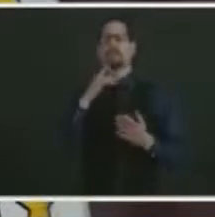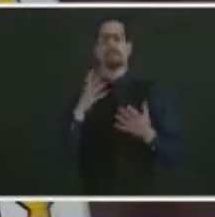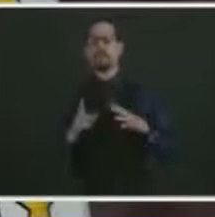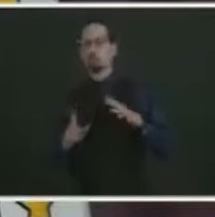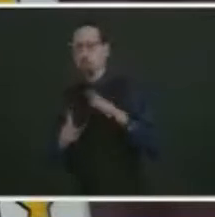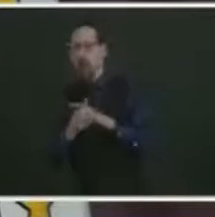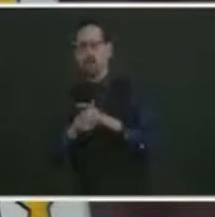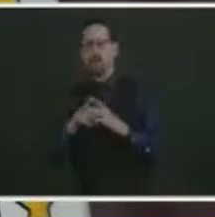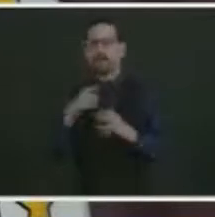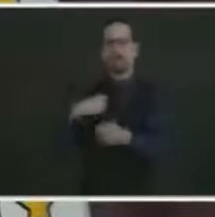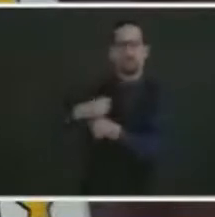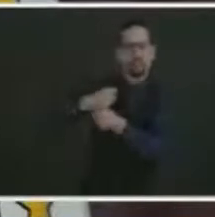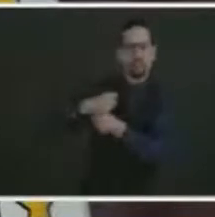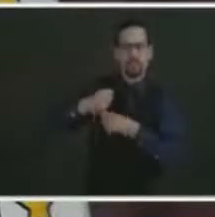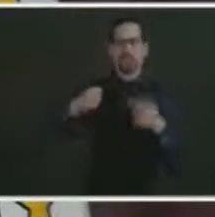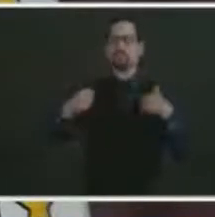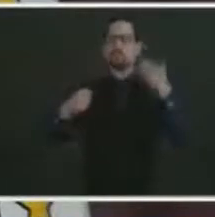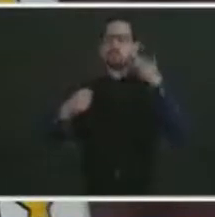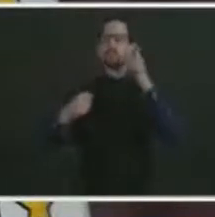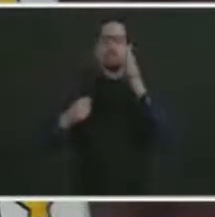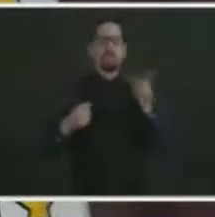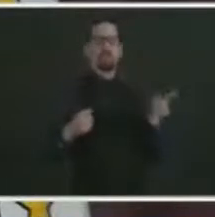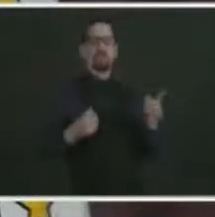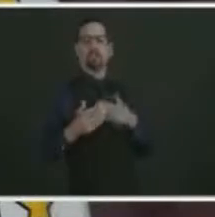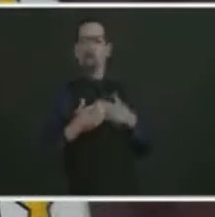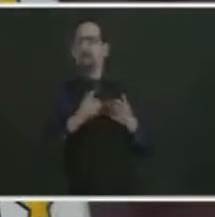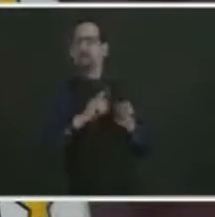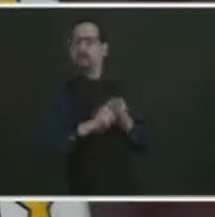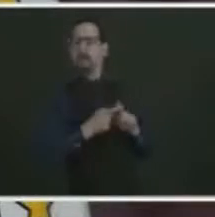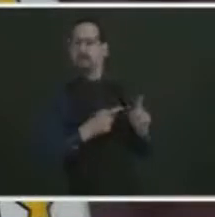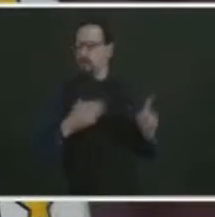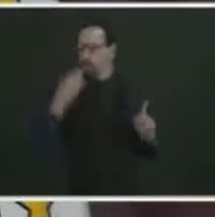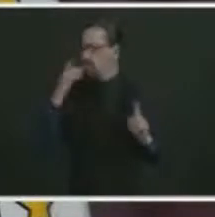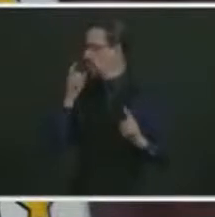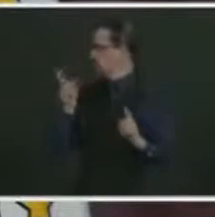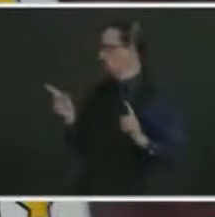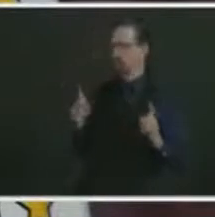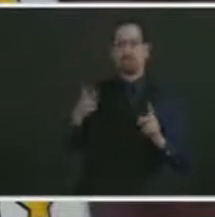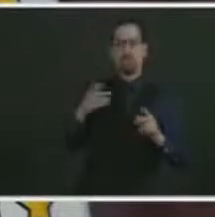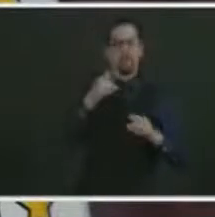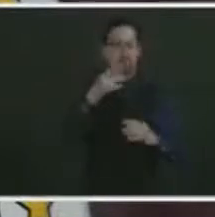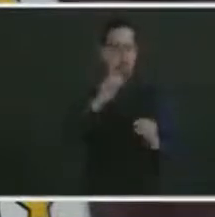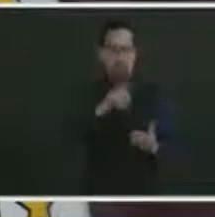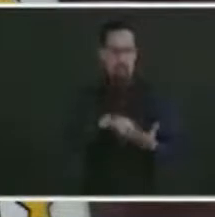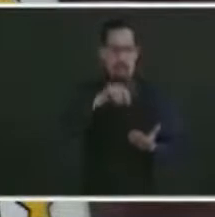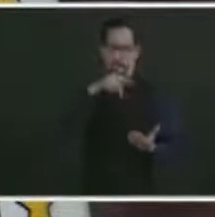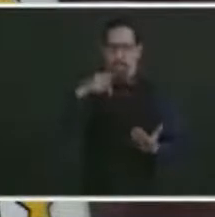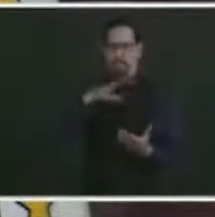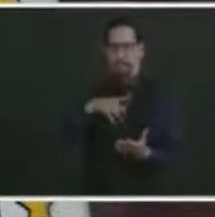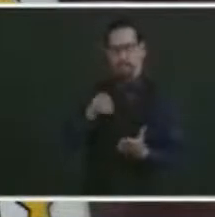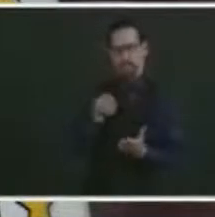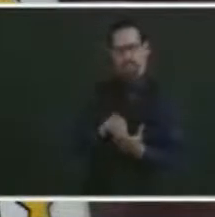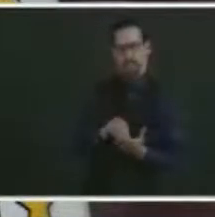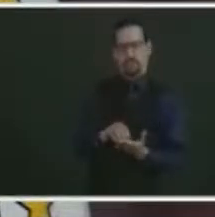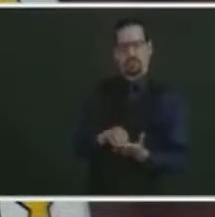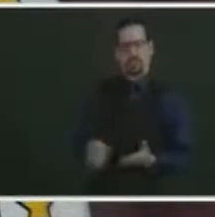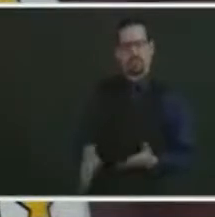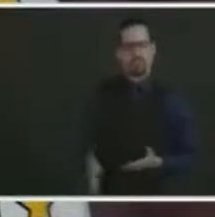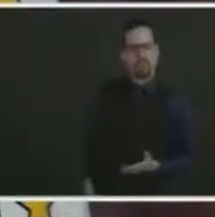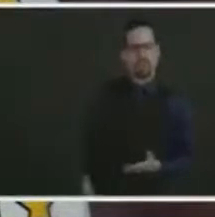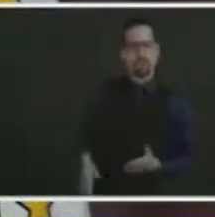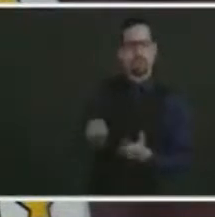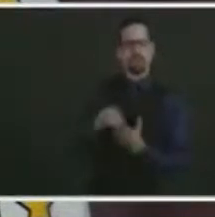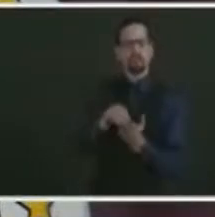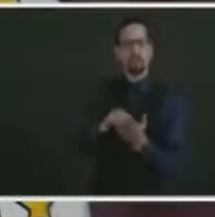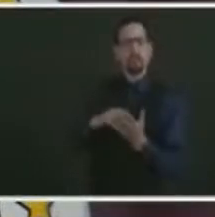down who they are, jot down the friends you went with, jot down the names of the family who you were with, so that if 2 or 3 weeks from now we have a problem, we're going